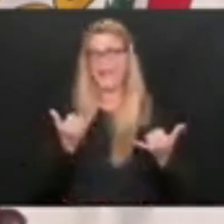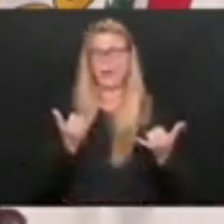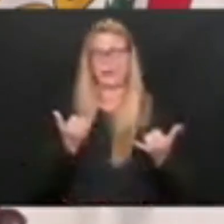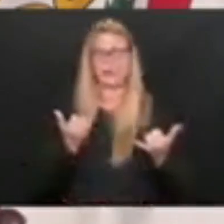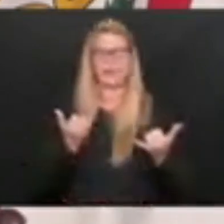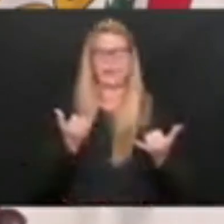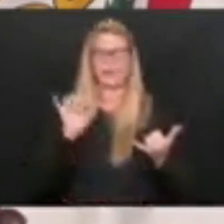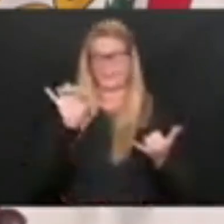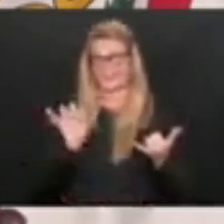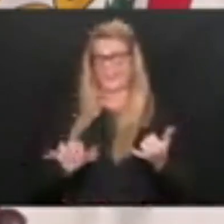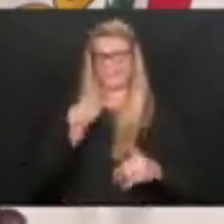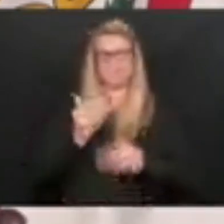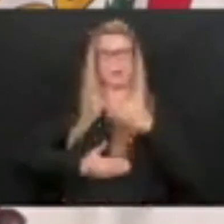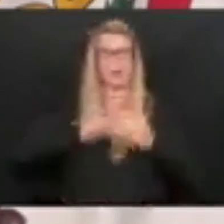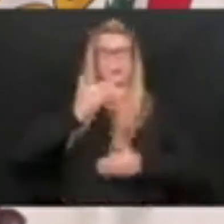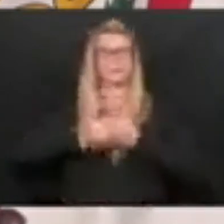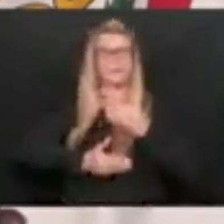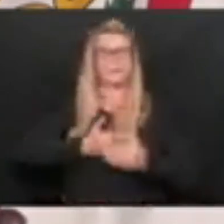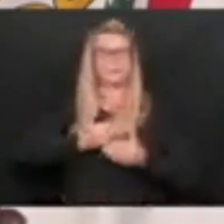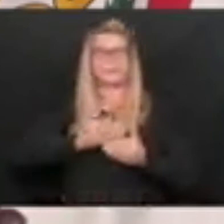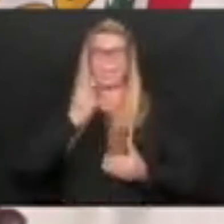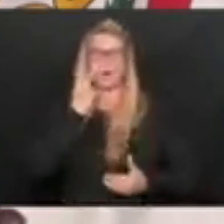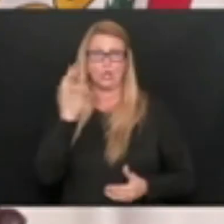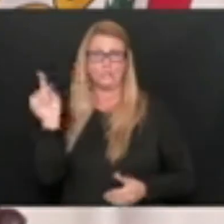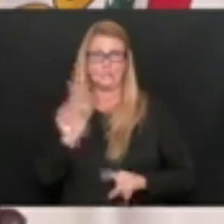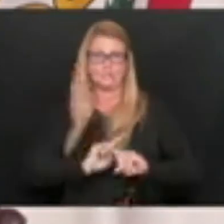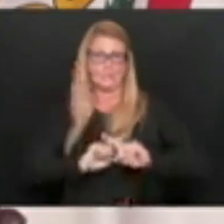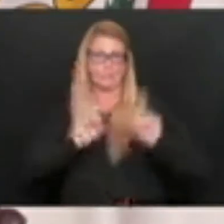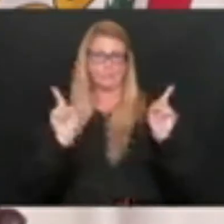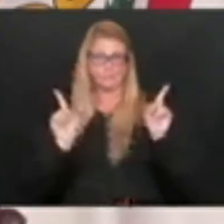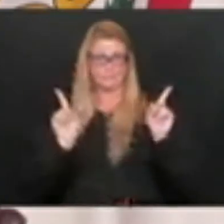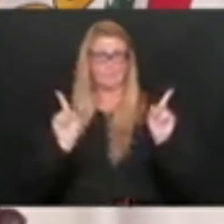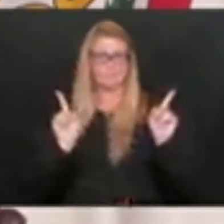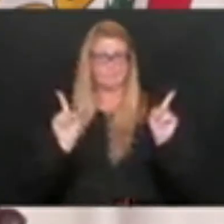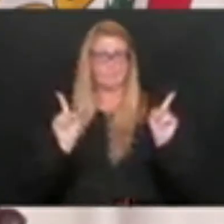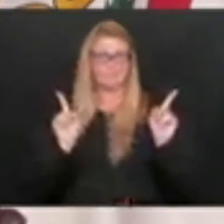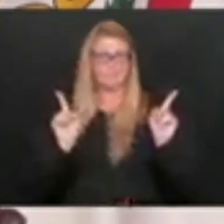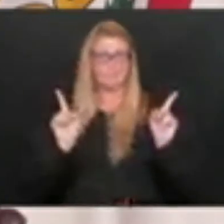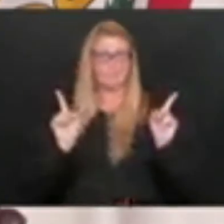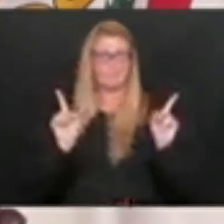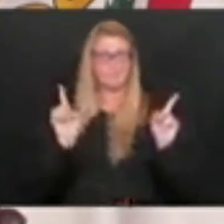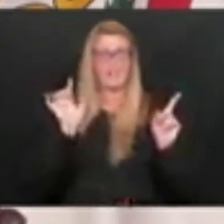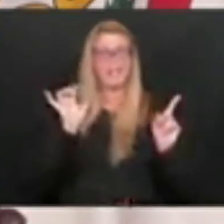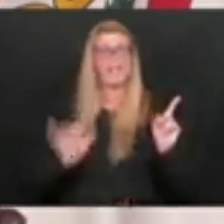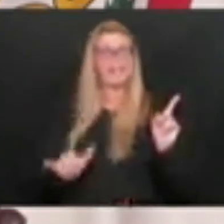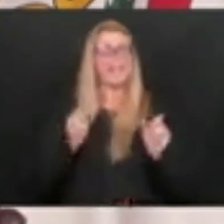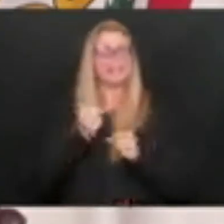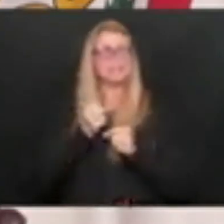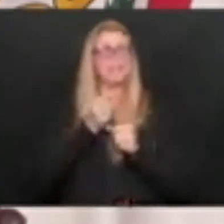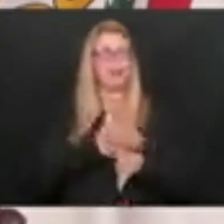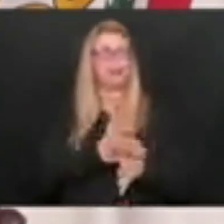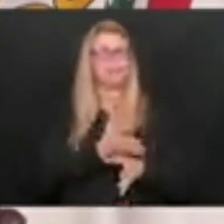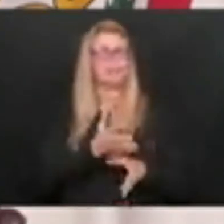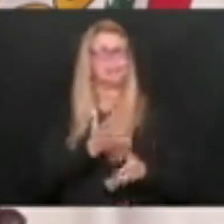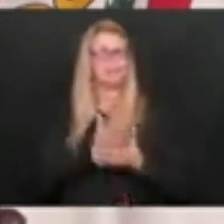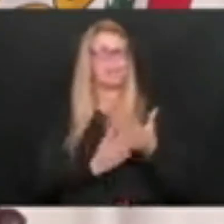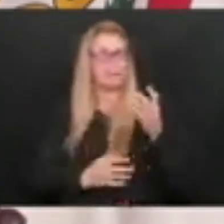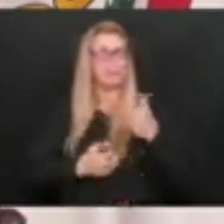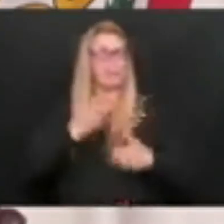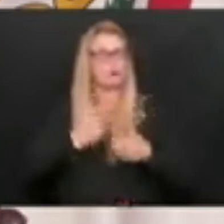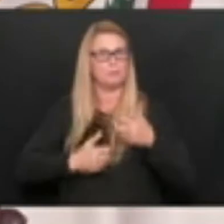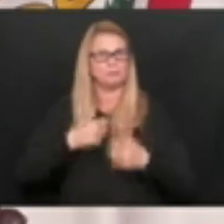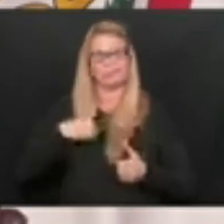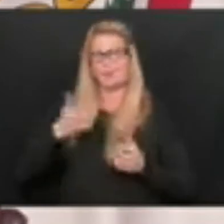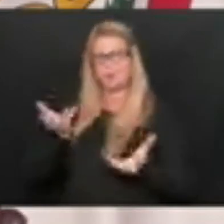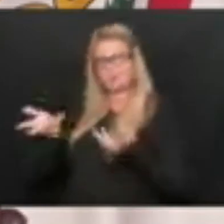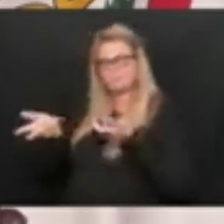that process is not what it was at one time, and so that's causing us an issue. Now, we've been with the Treasury